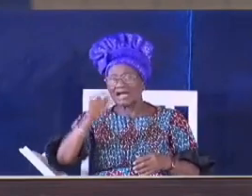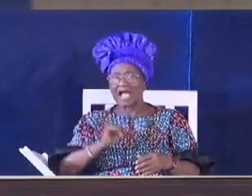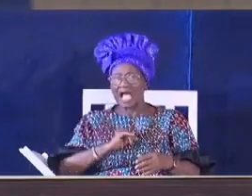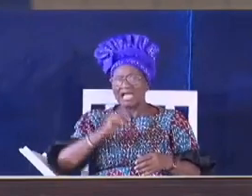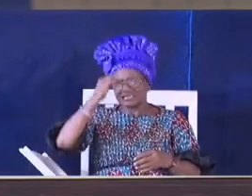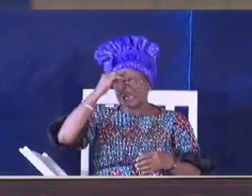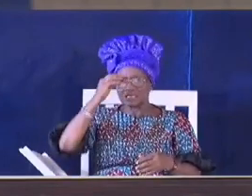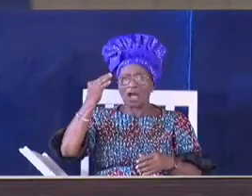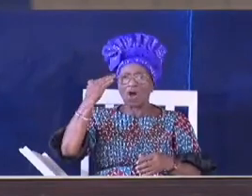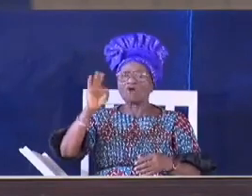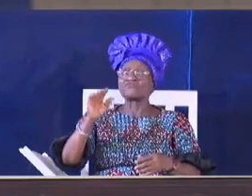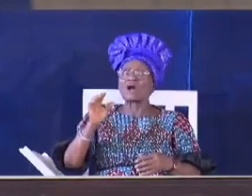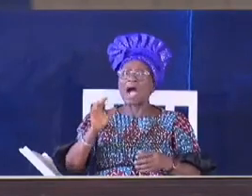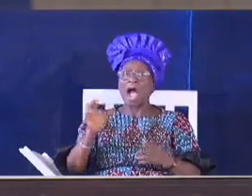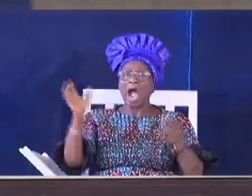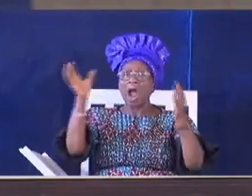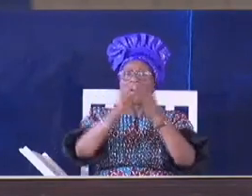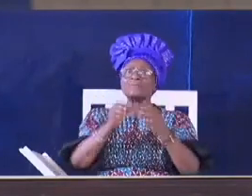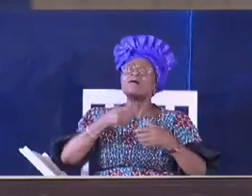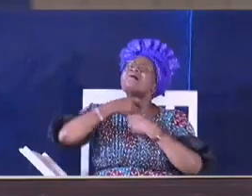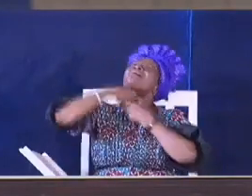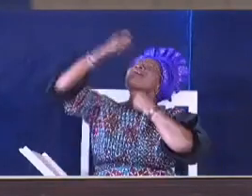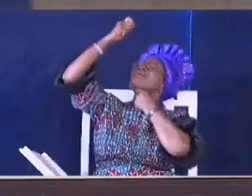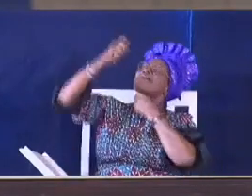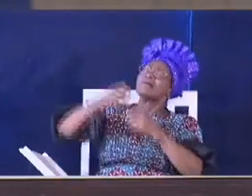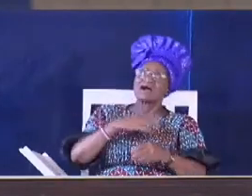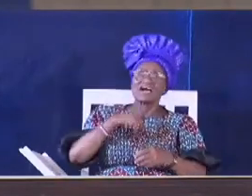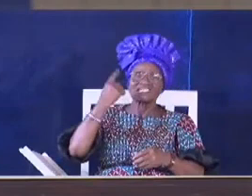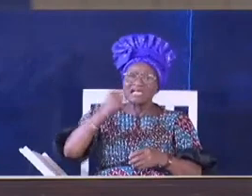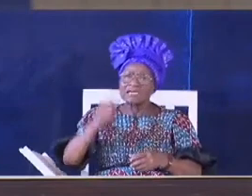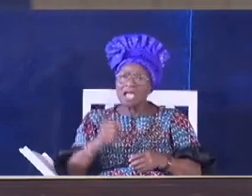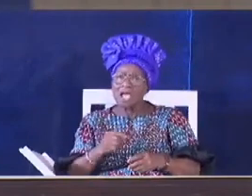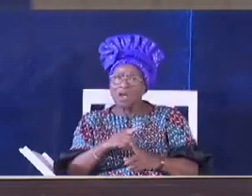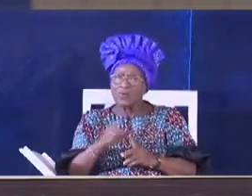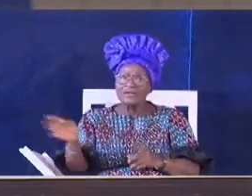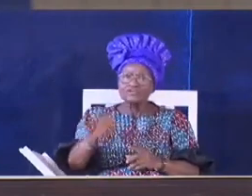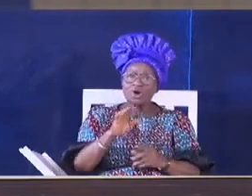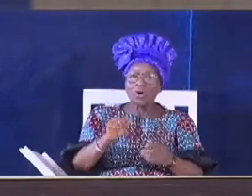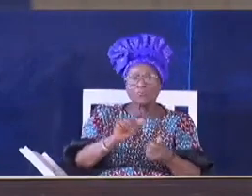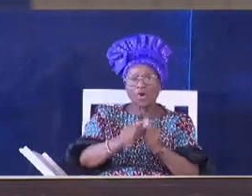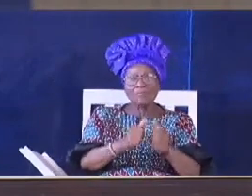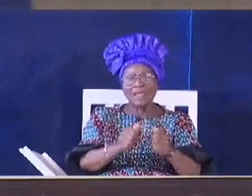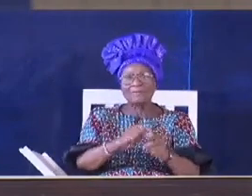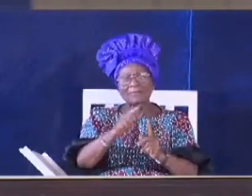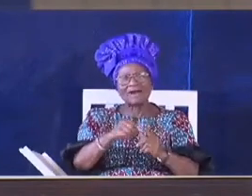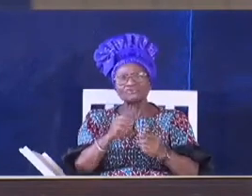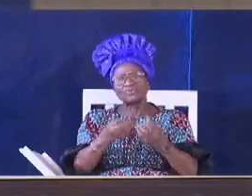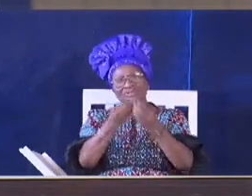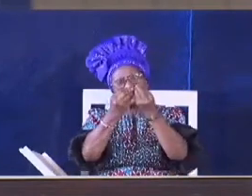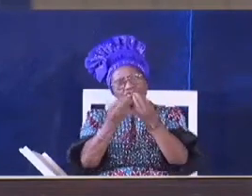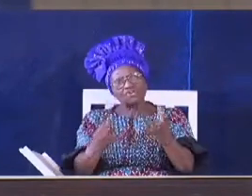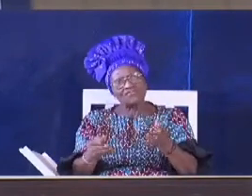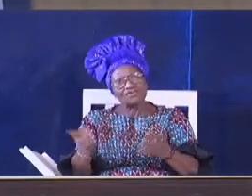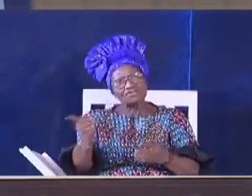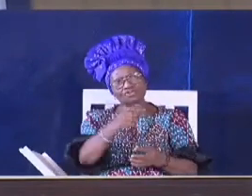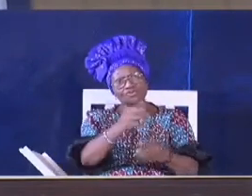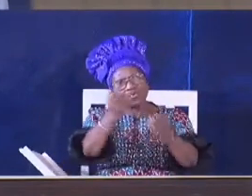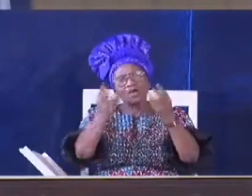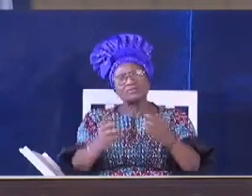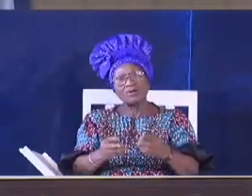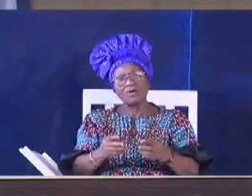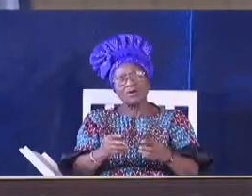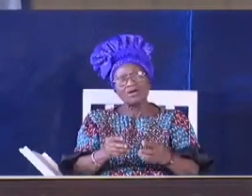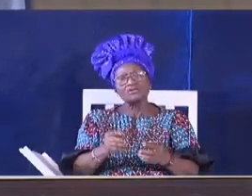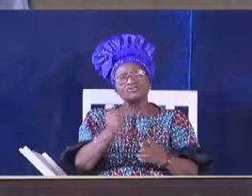thinking of committing suicide. I said, ha, just when your problem is about to be solved, just a